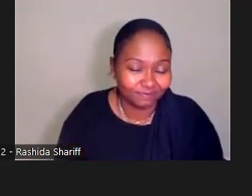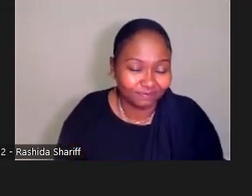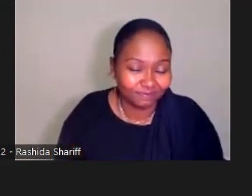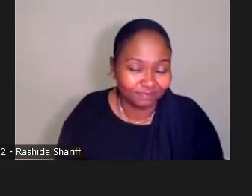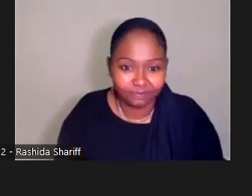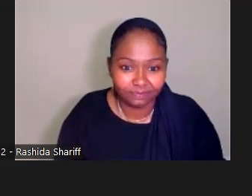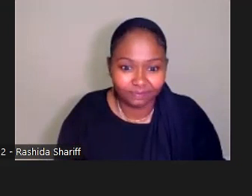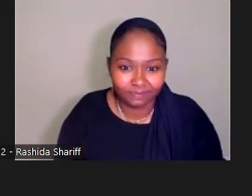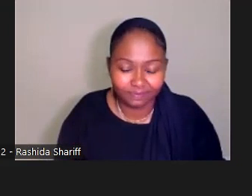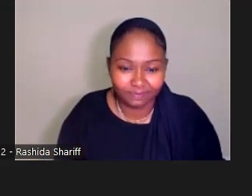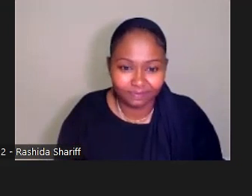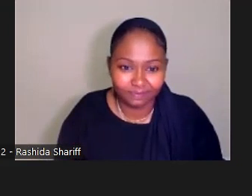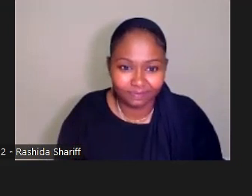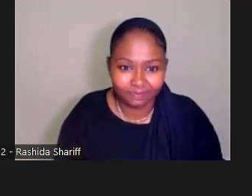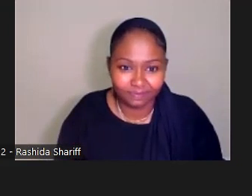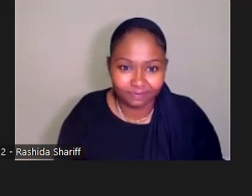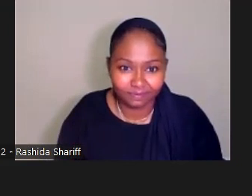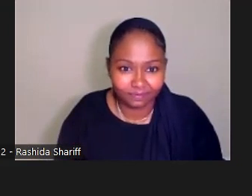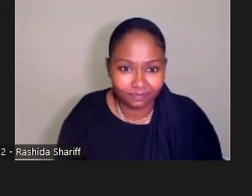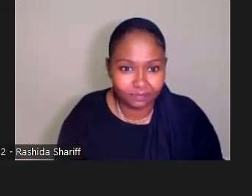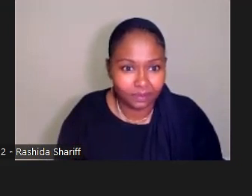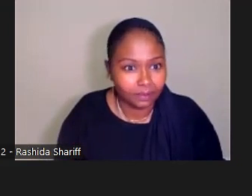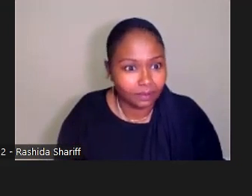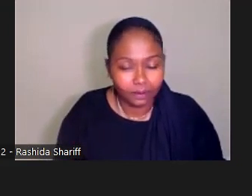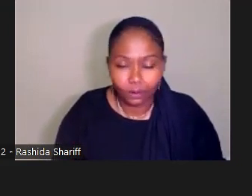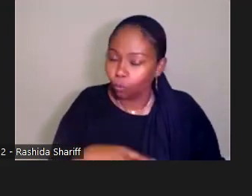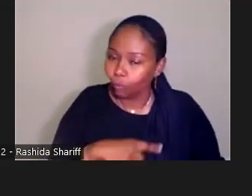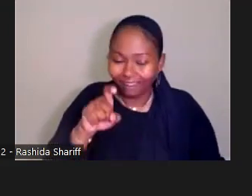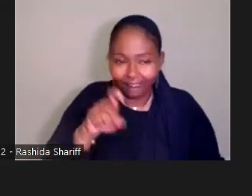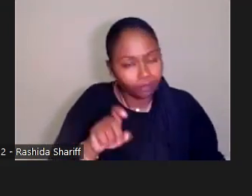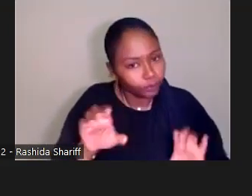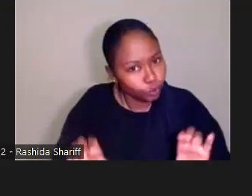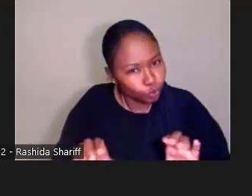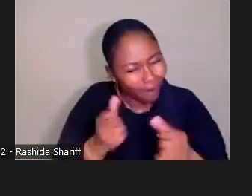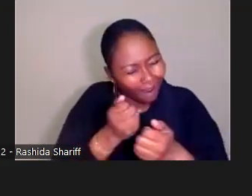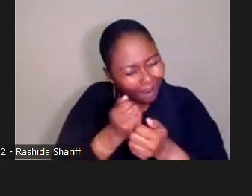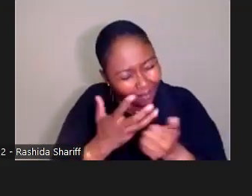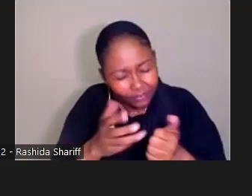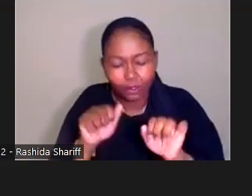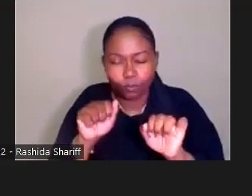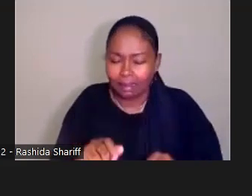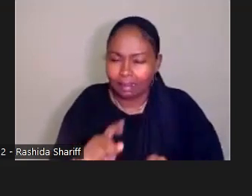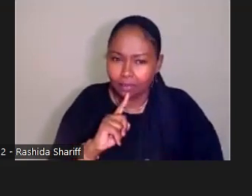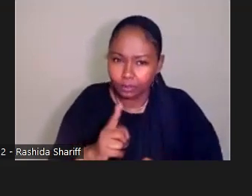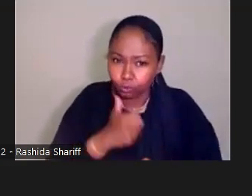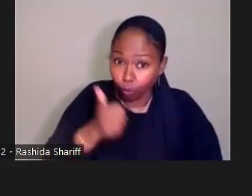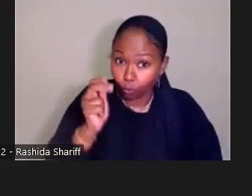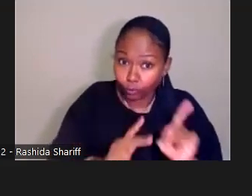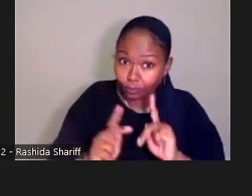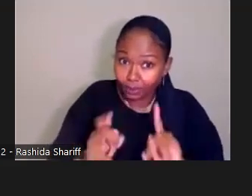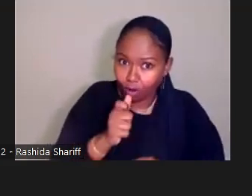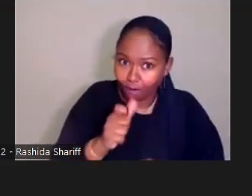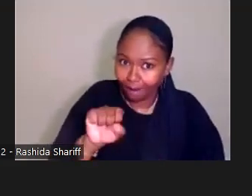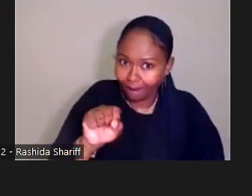we should have to do everything we can to make sure that elderly people don't get scammed by